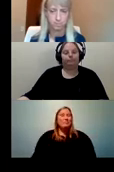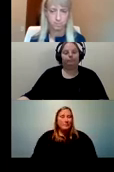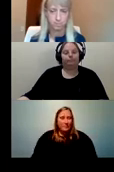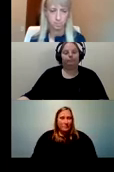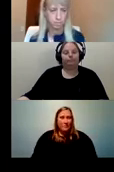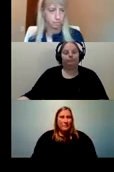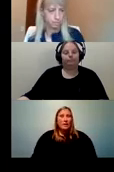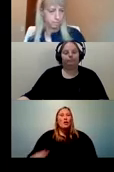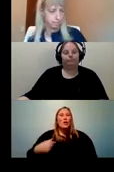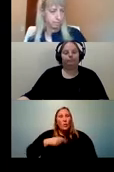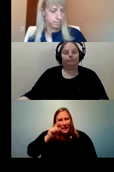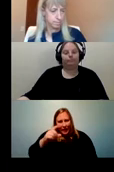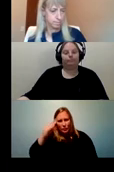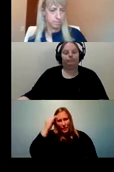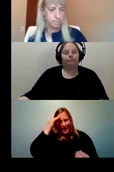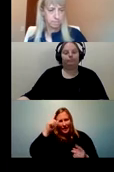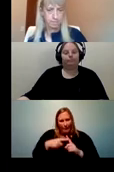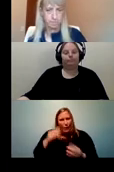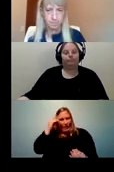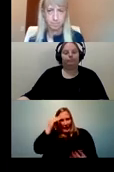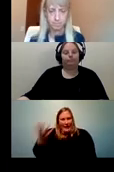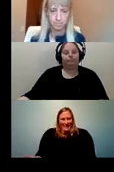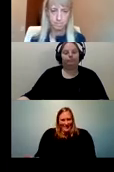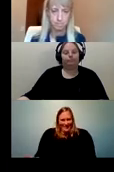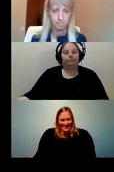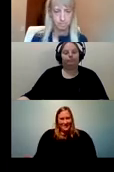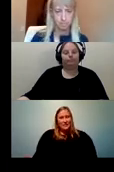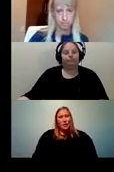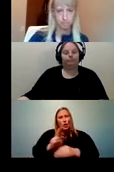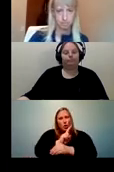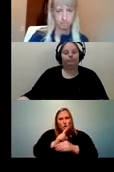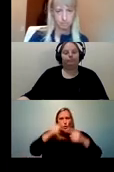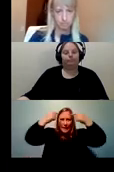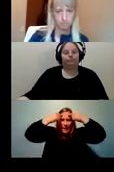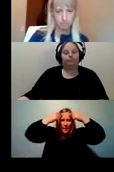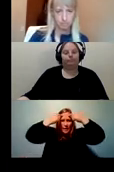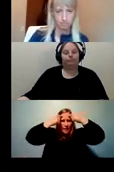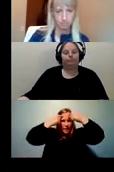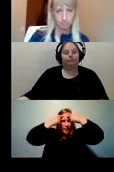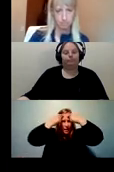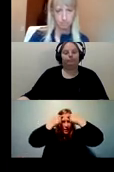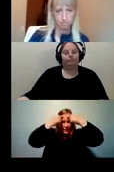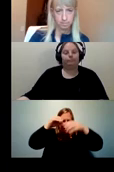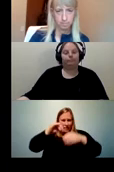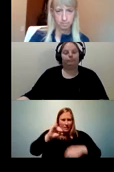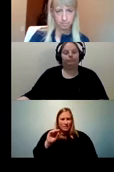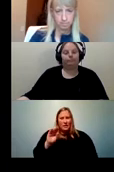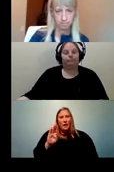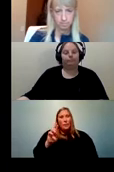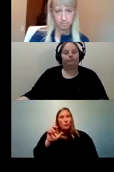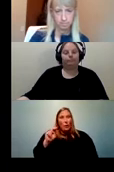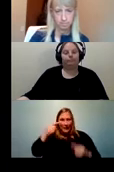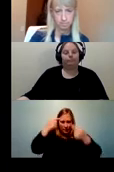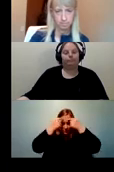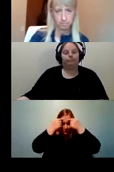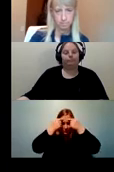all think about thinking, about using that organ that fits in our skulls with more